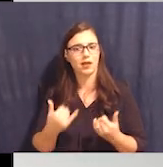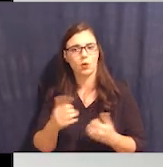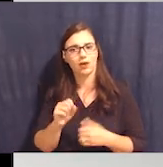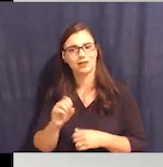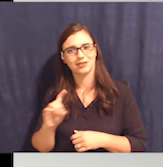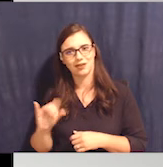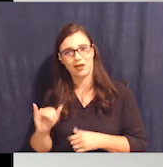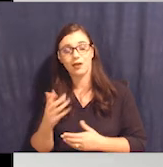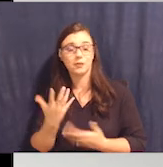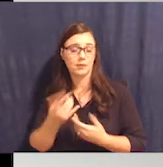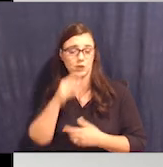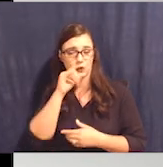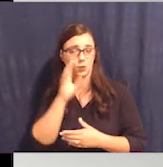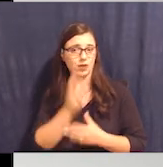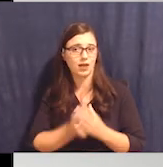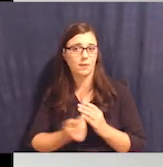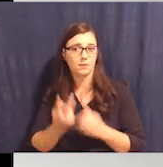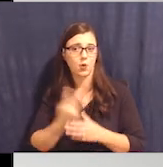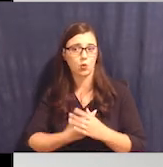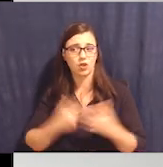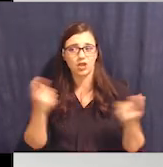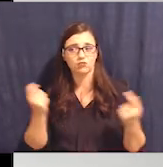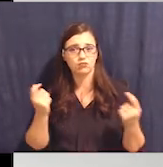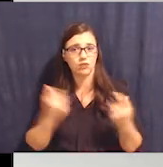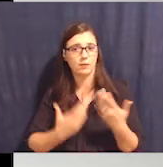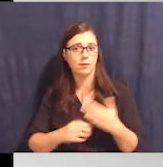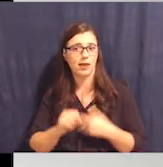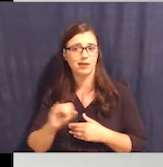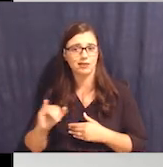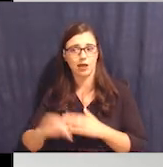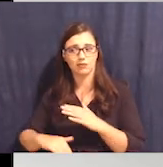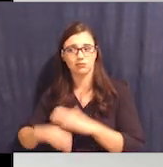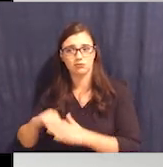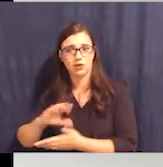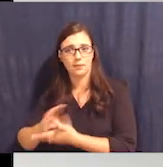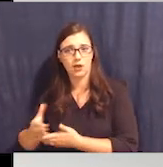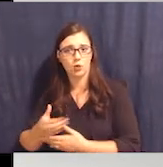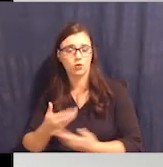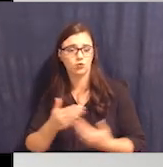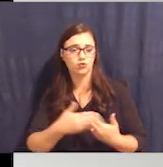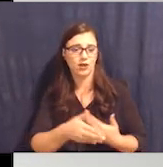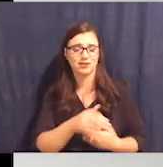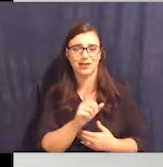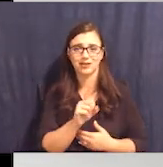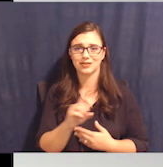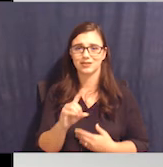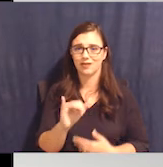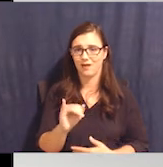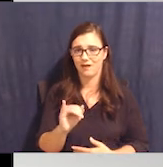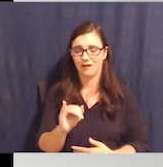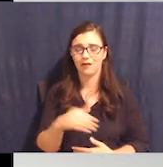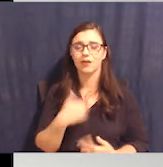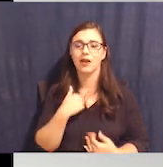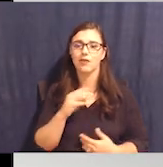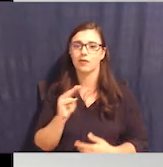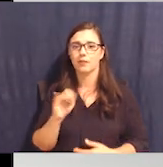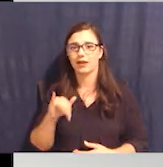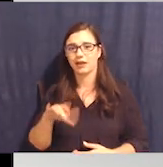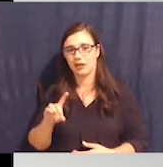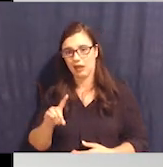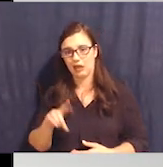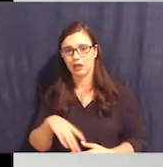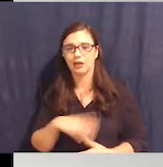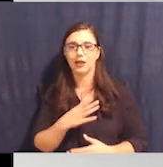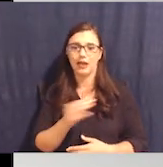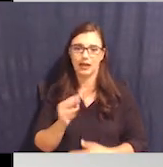it's SSDI. The child may get both. You may get SSI up to the amount and then the rest as SSDI, and then